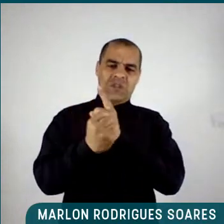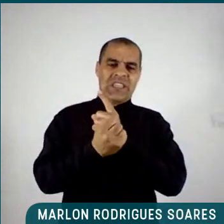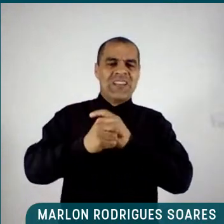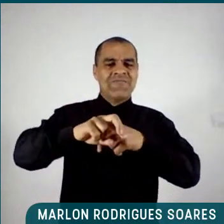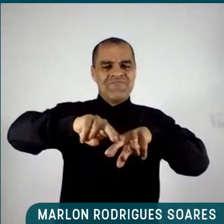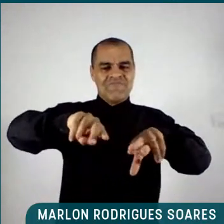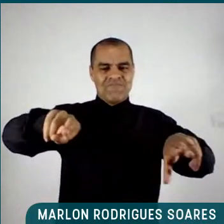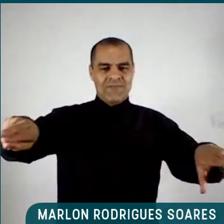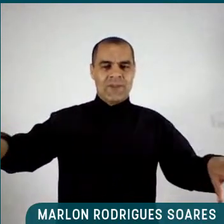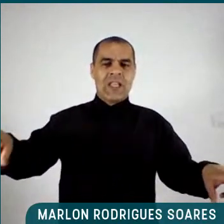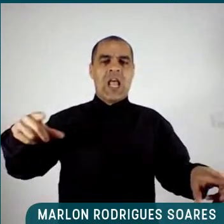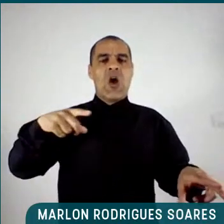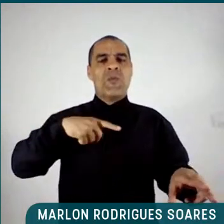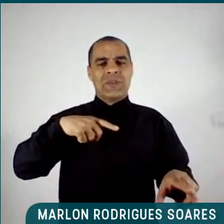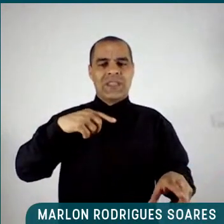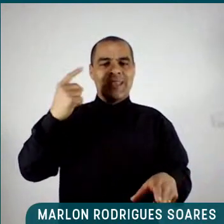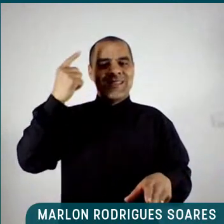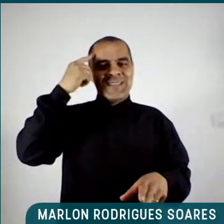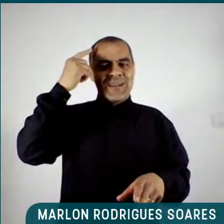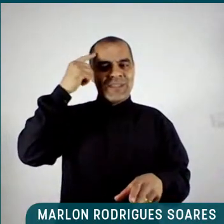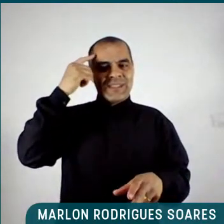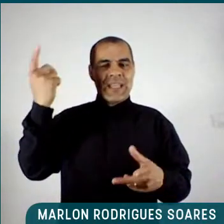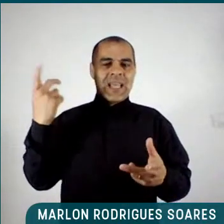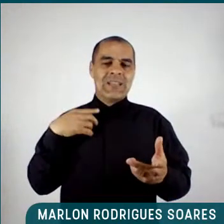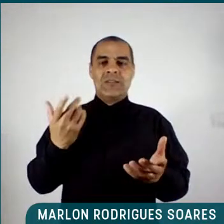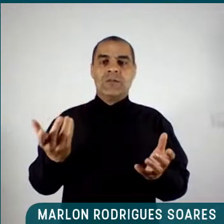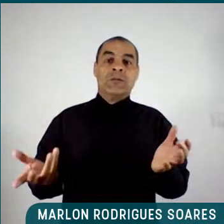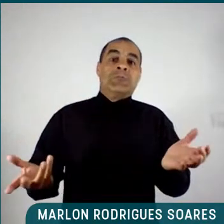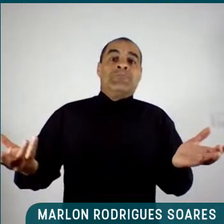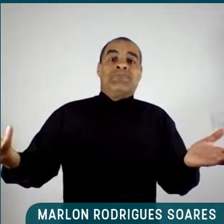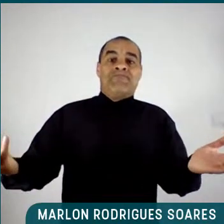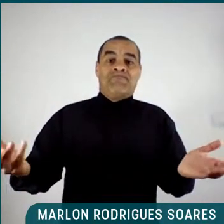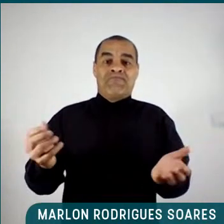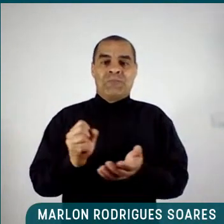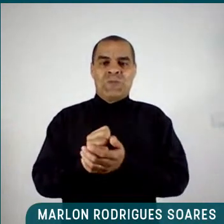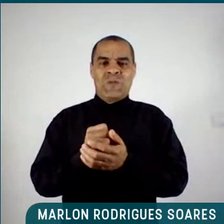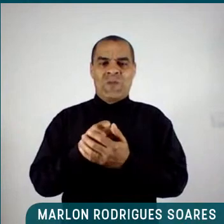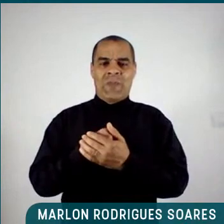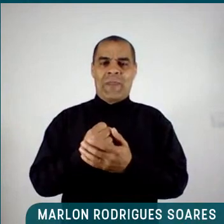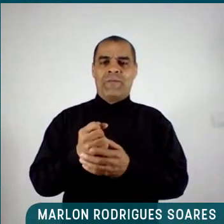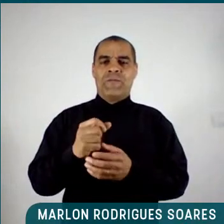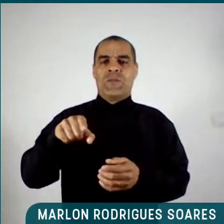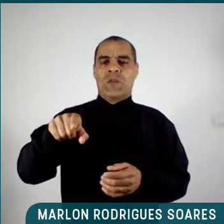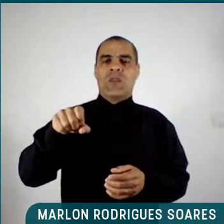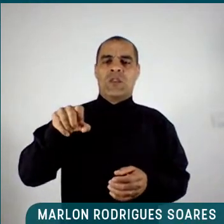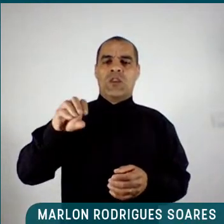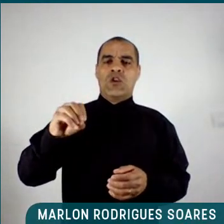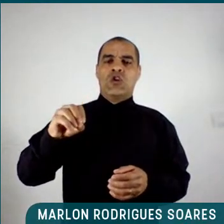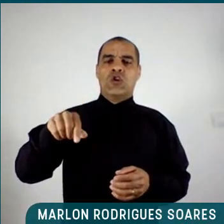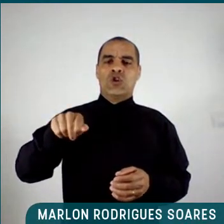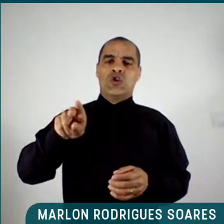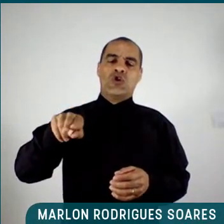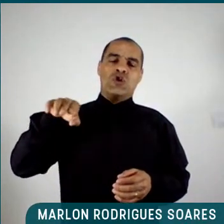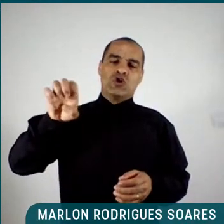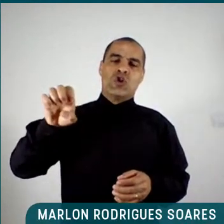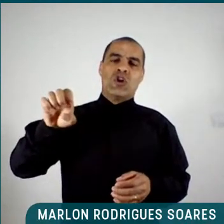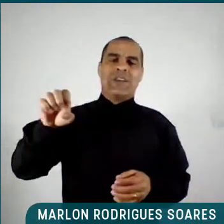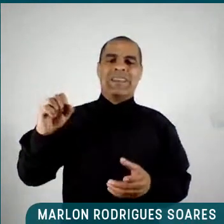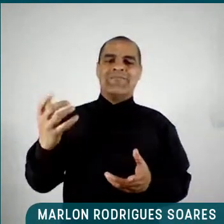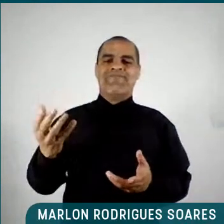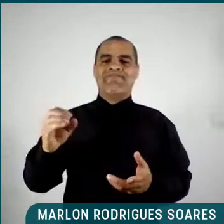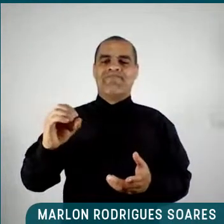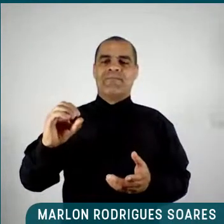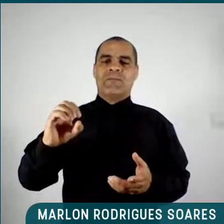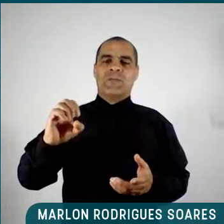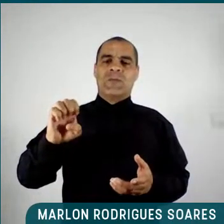Existem choques de social blocos, scientists, né, we como talk about esse, exogenic shocks, like it is como this